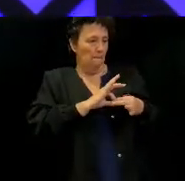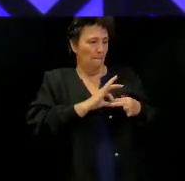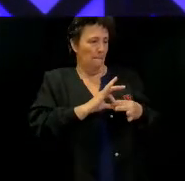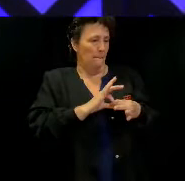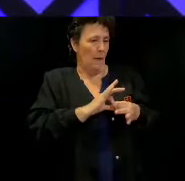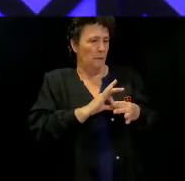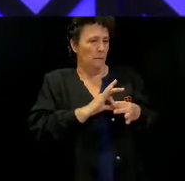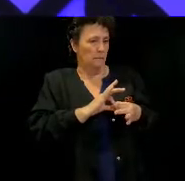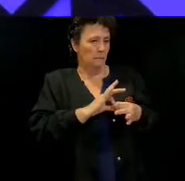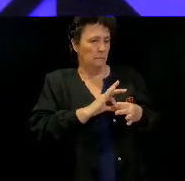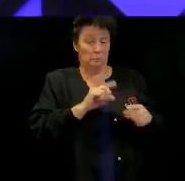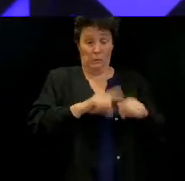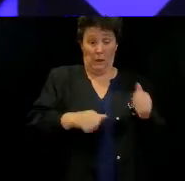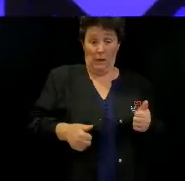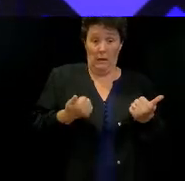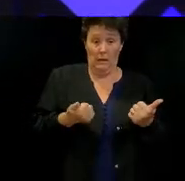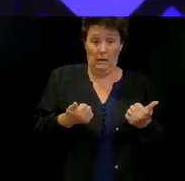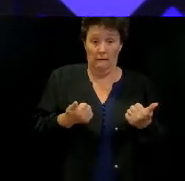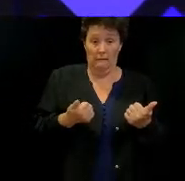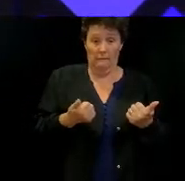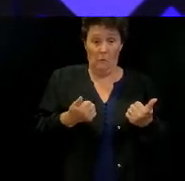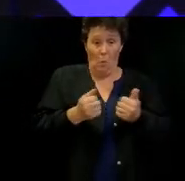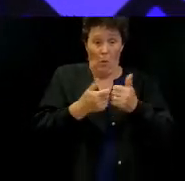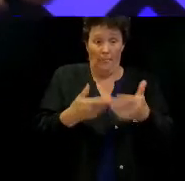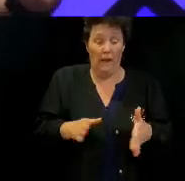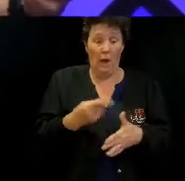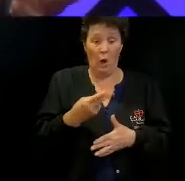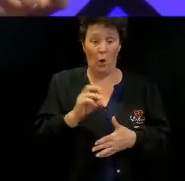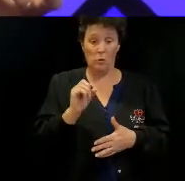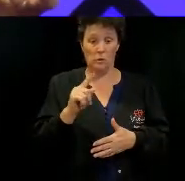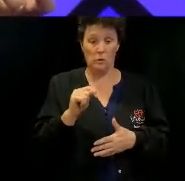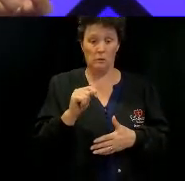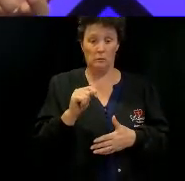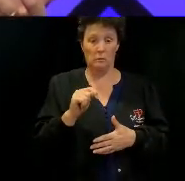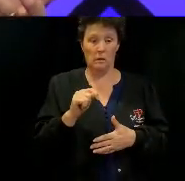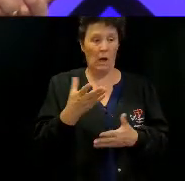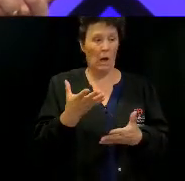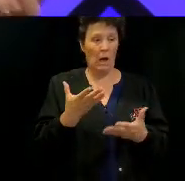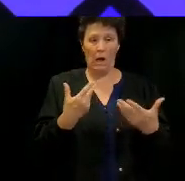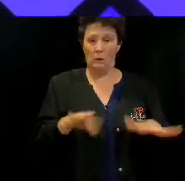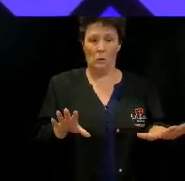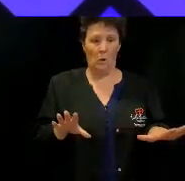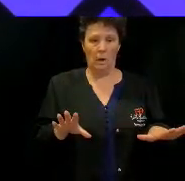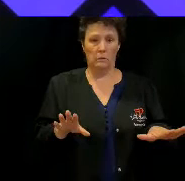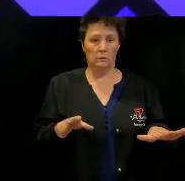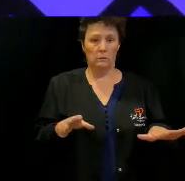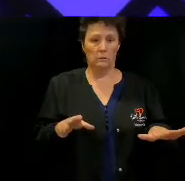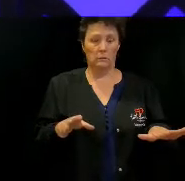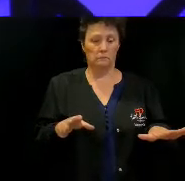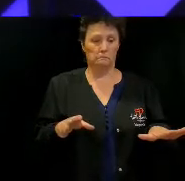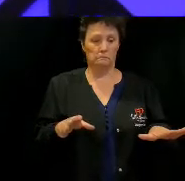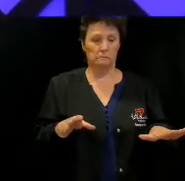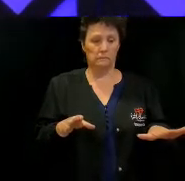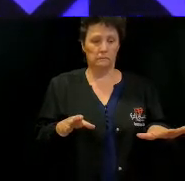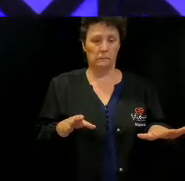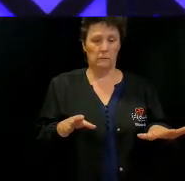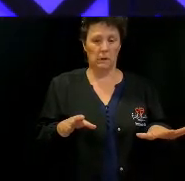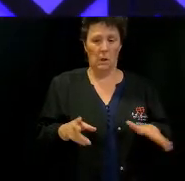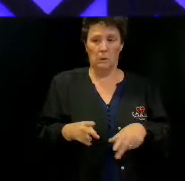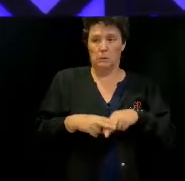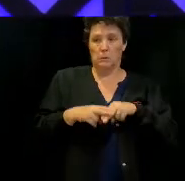Are you... Whatever I don't want to host fear. I want to host faith.